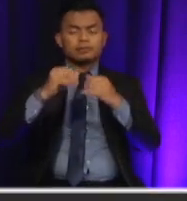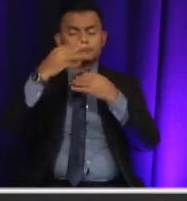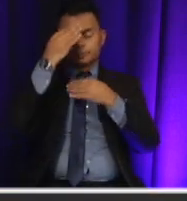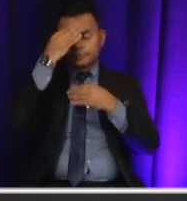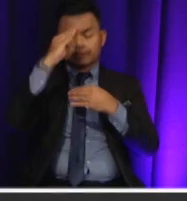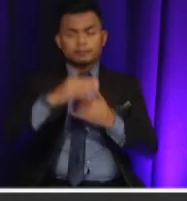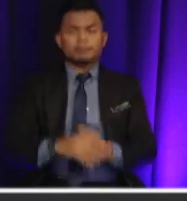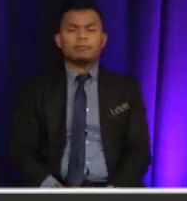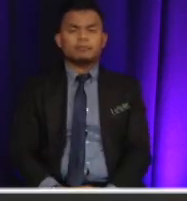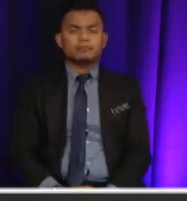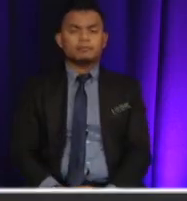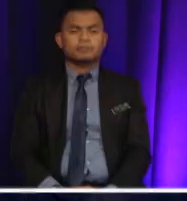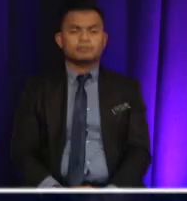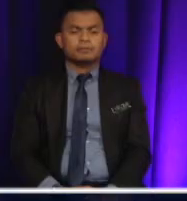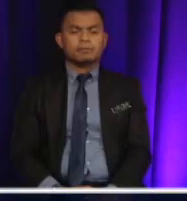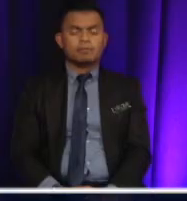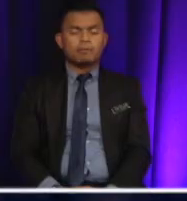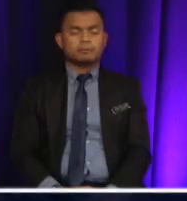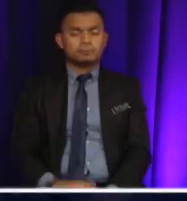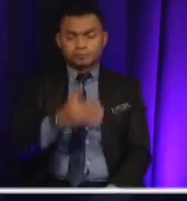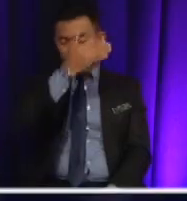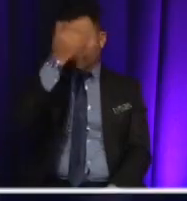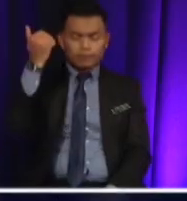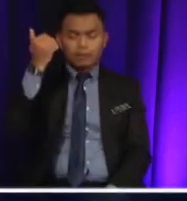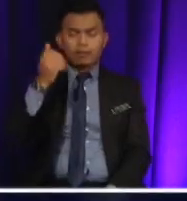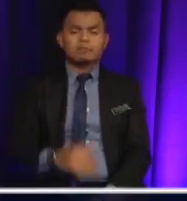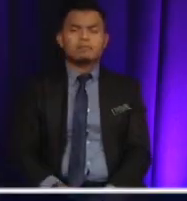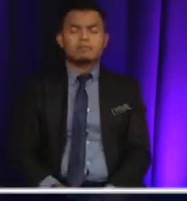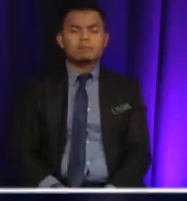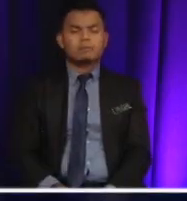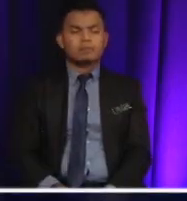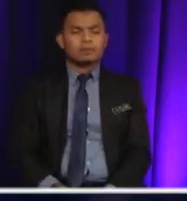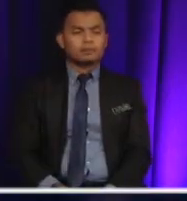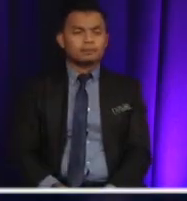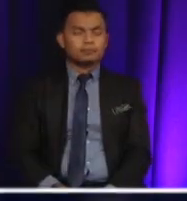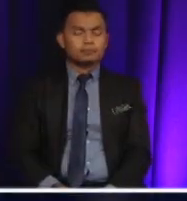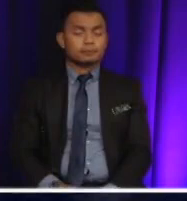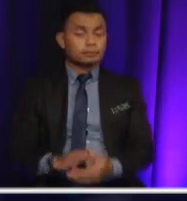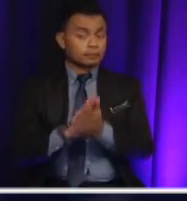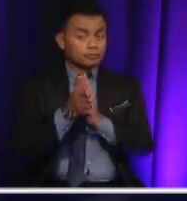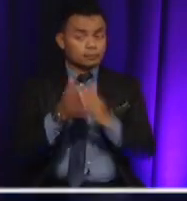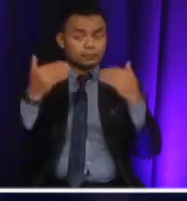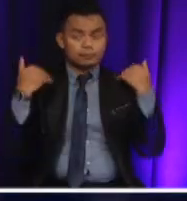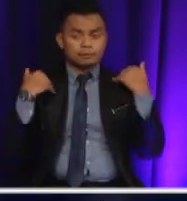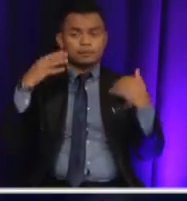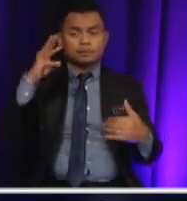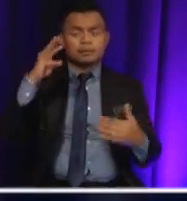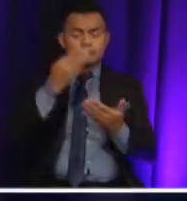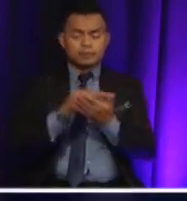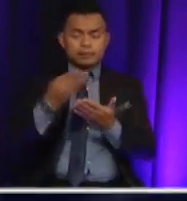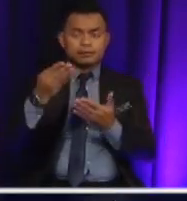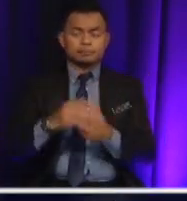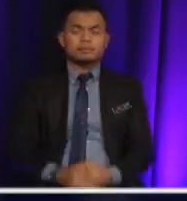So it's a reply that you just forgot Yes, about it it's a and reply. the Okay. date is over. All right. So 6 items there in stanza 2. Well done.